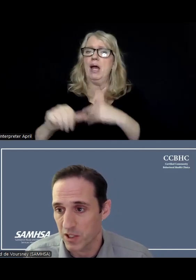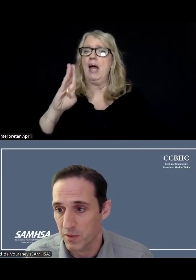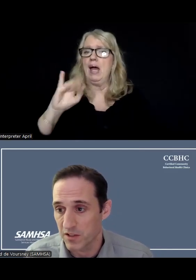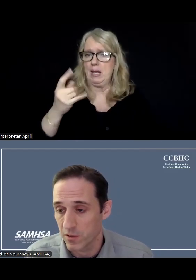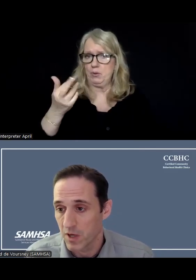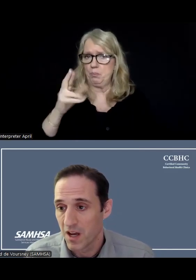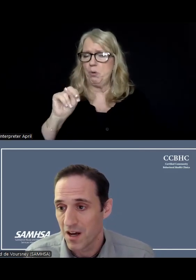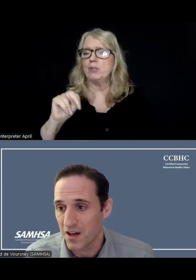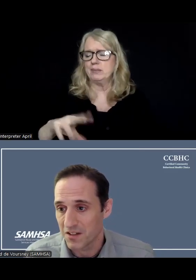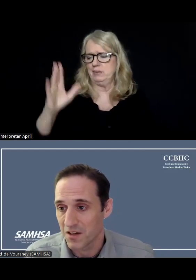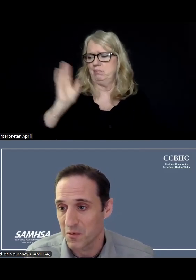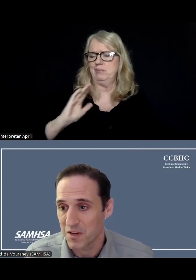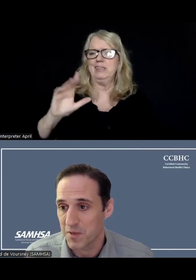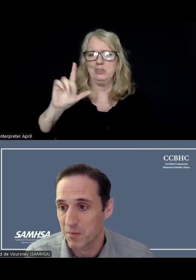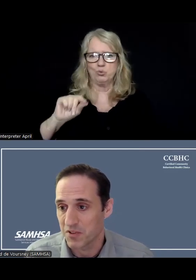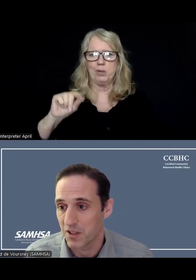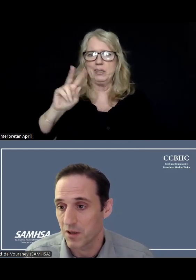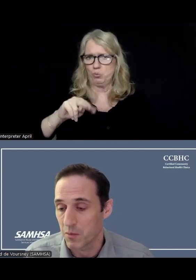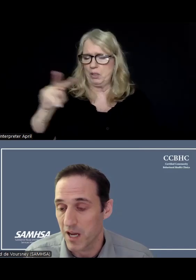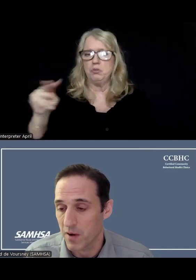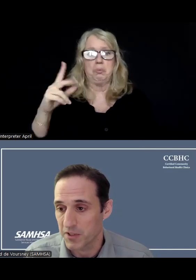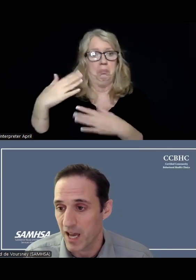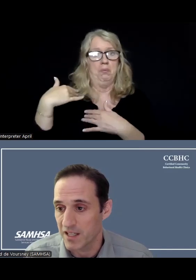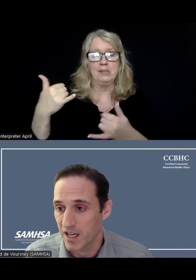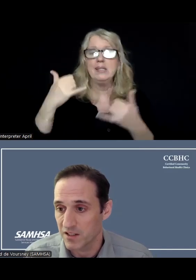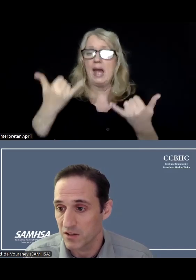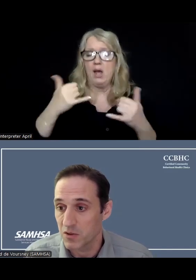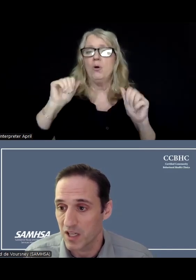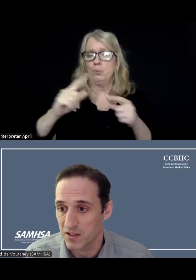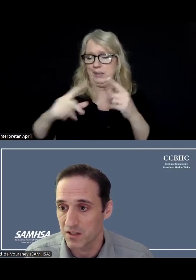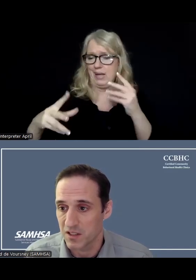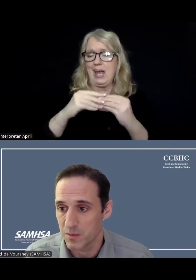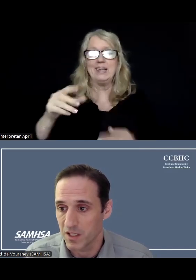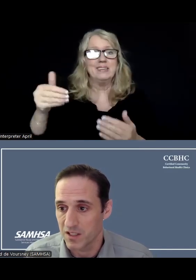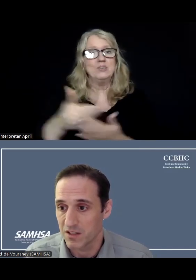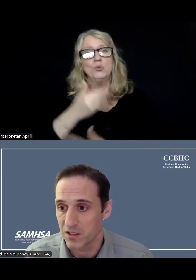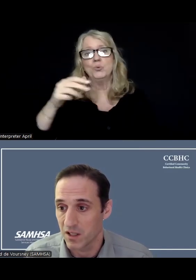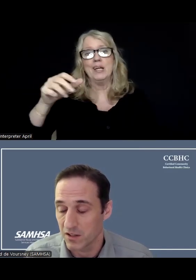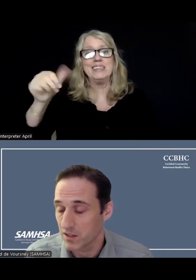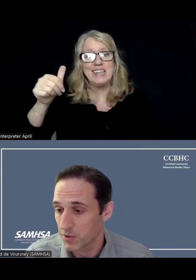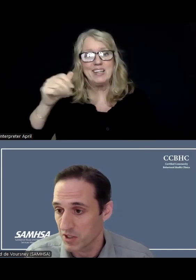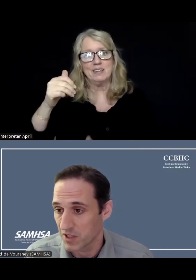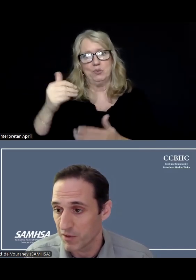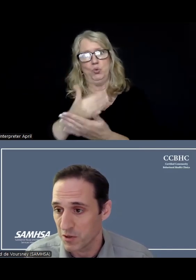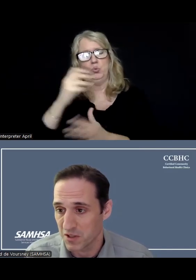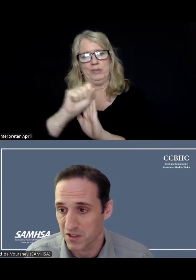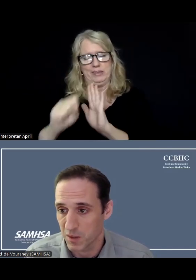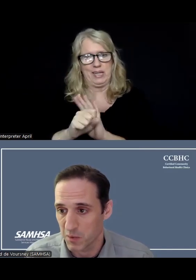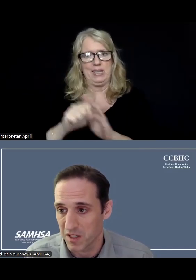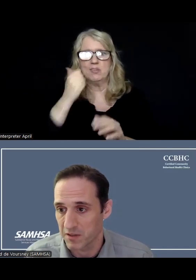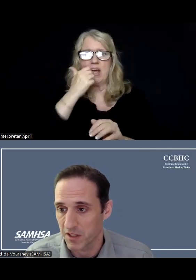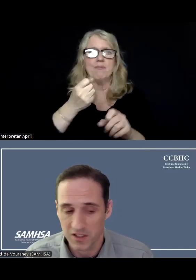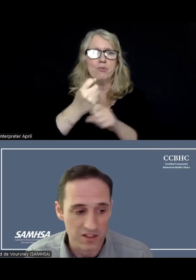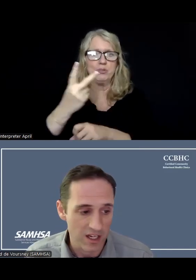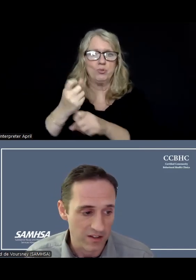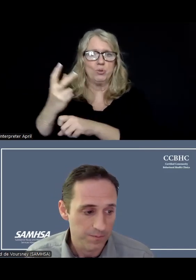Act in 2022, we have been able to, we're now able to add 10 new states to the CCBHC demonstration every 2 years until we